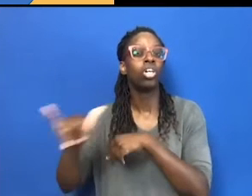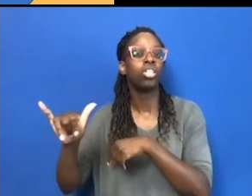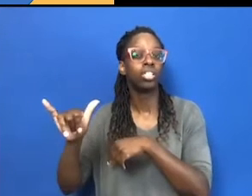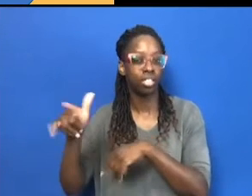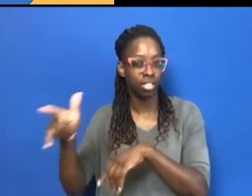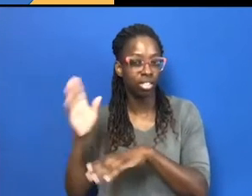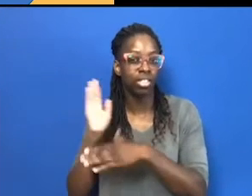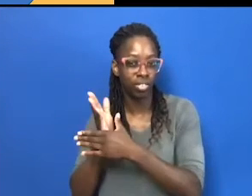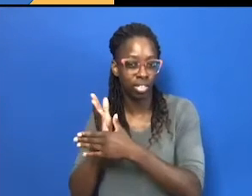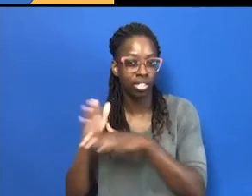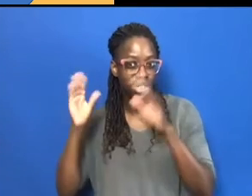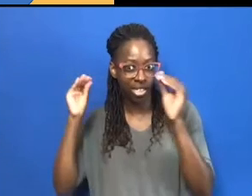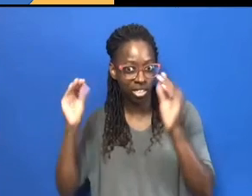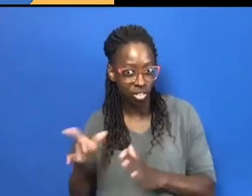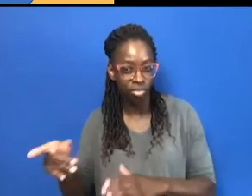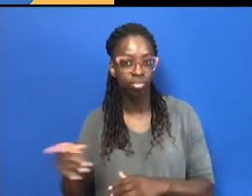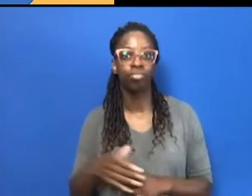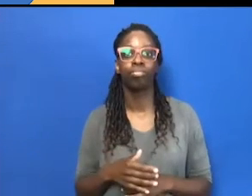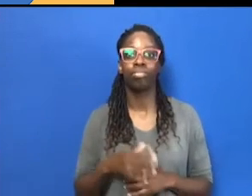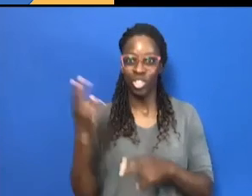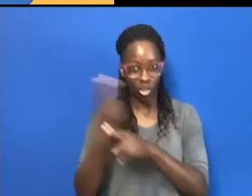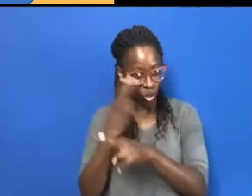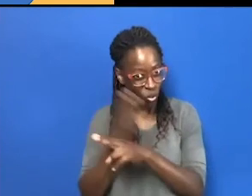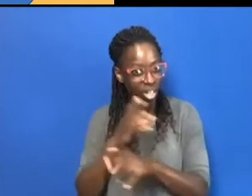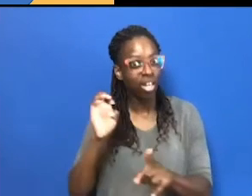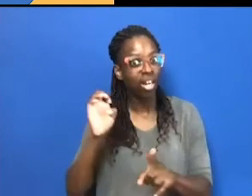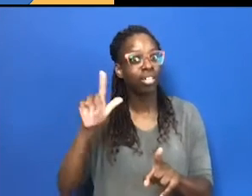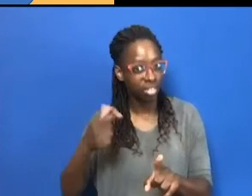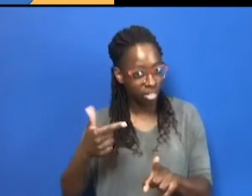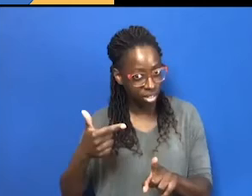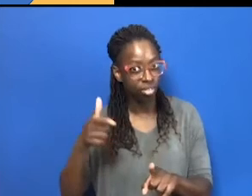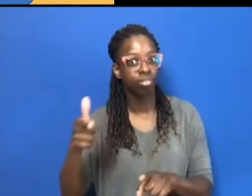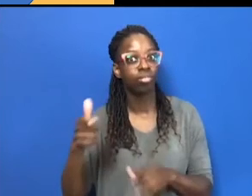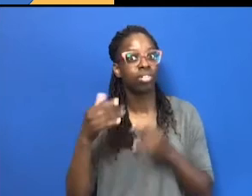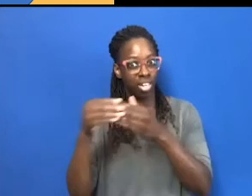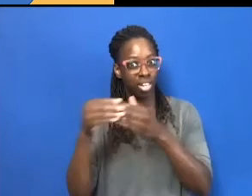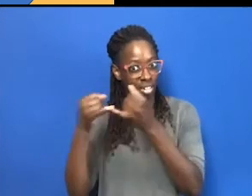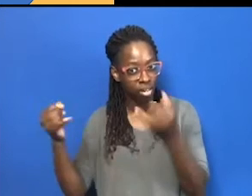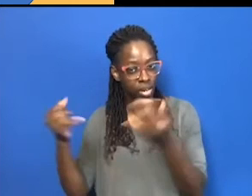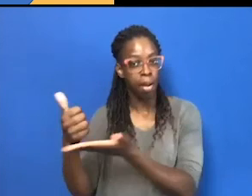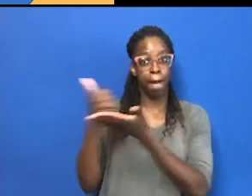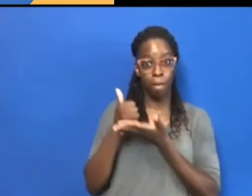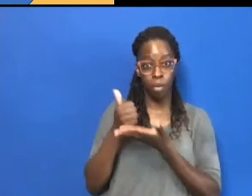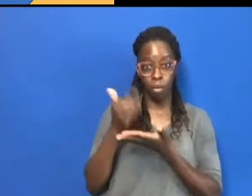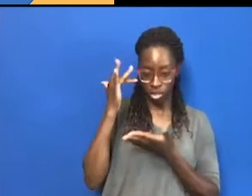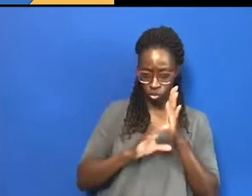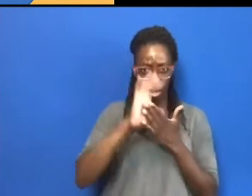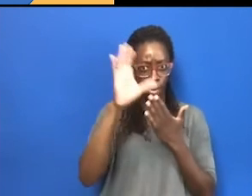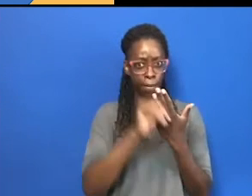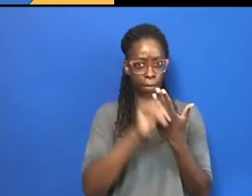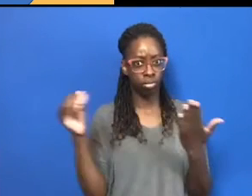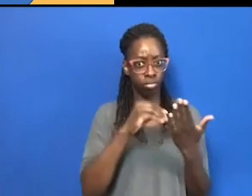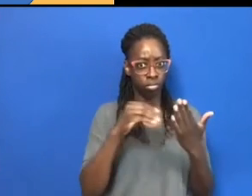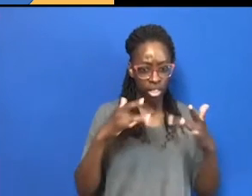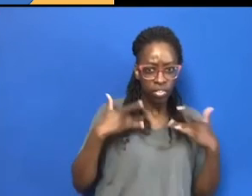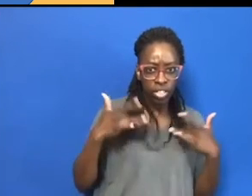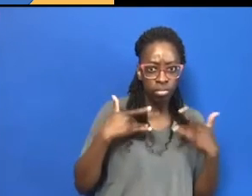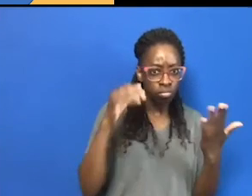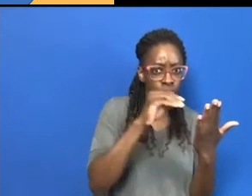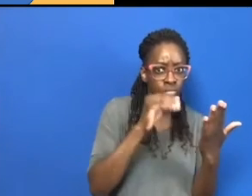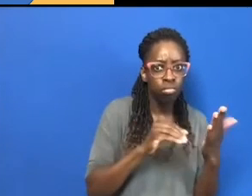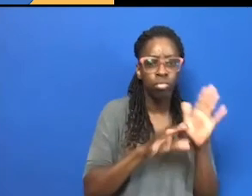ELGs to inform their curriculum and their practices and their early learning activities for their students.